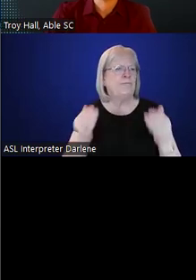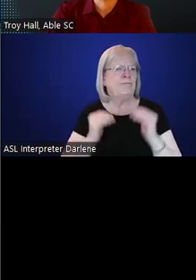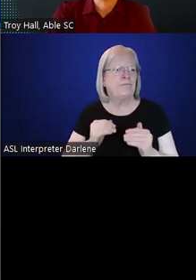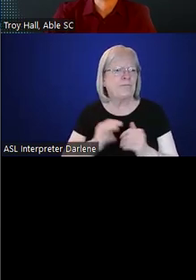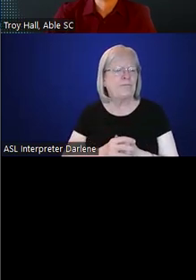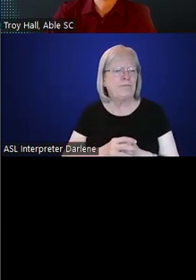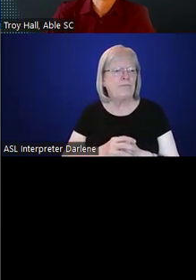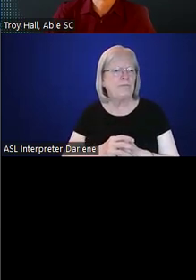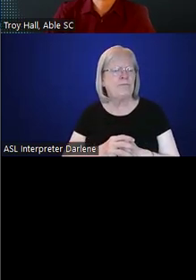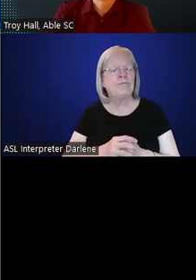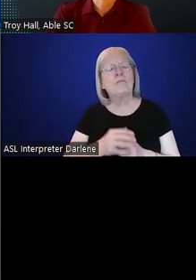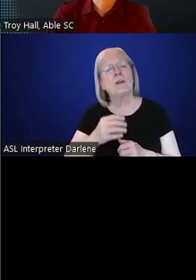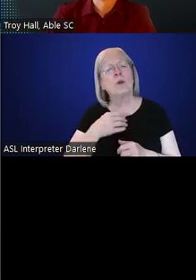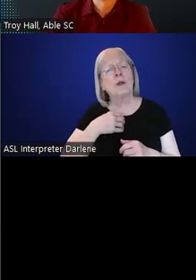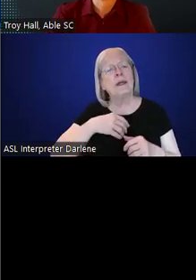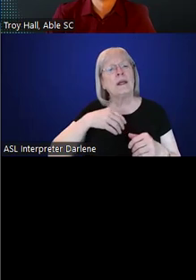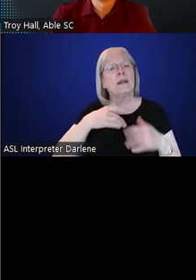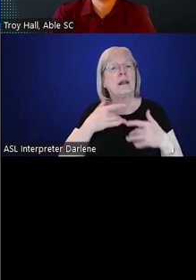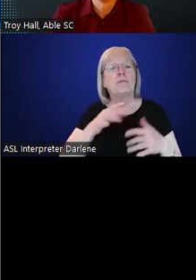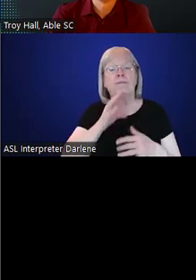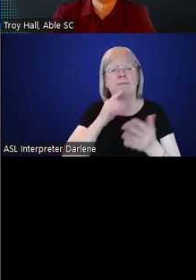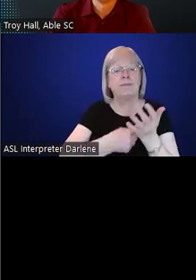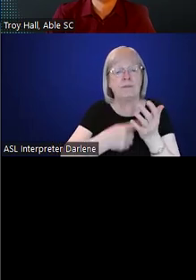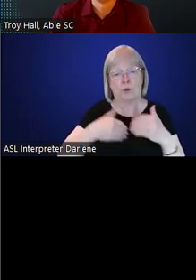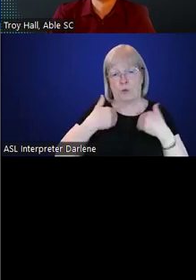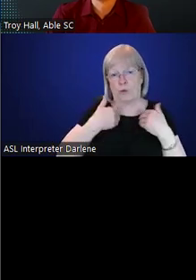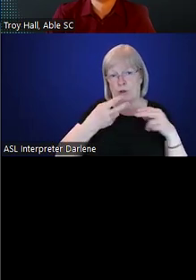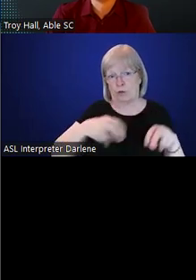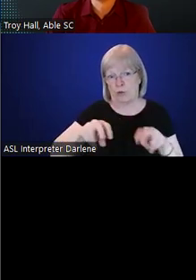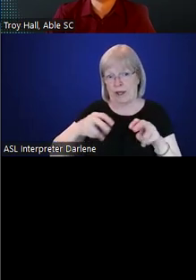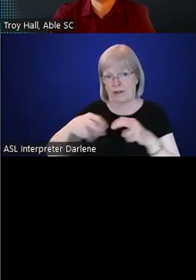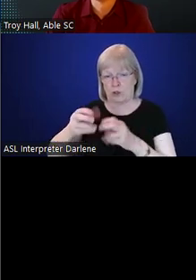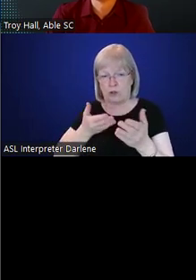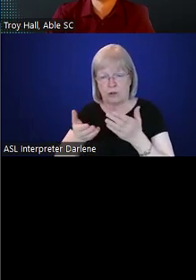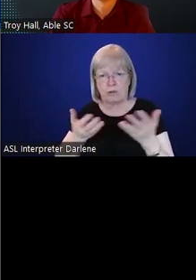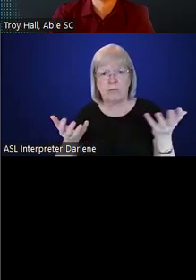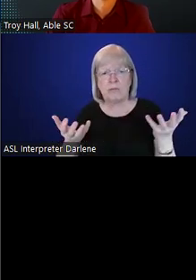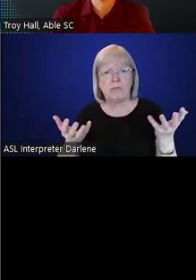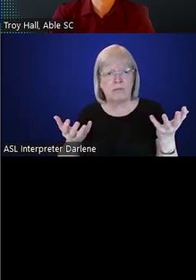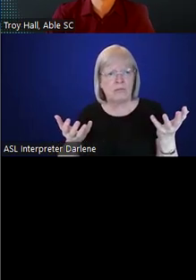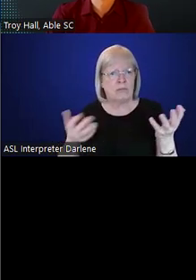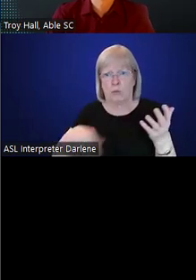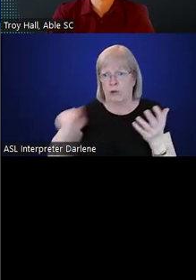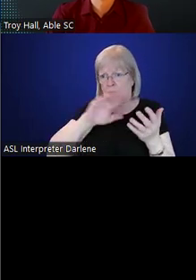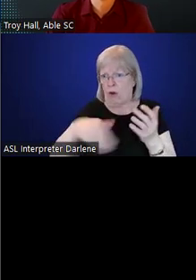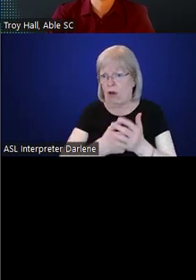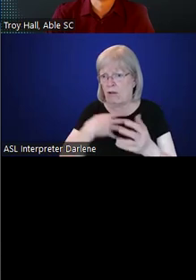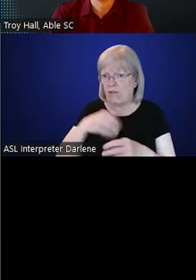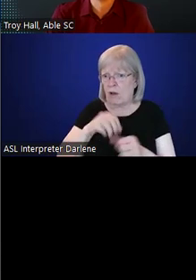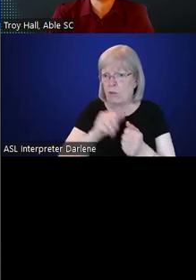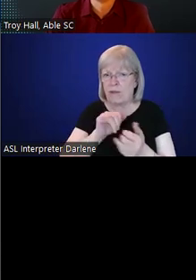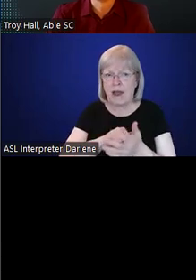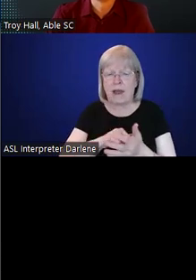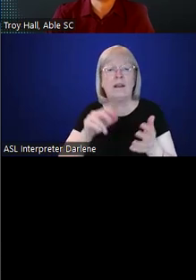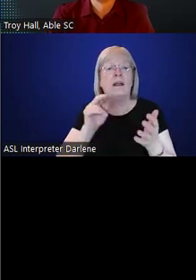So when we talk about youth transition services, what are youth transition services, right? These are services that are designed to prepare